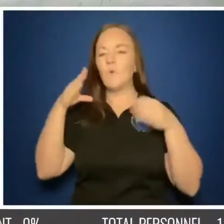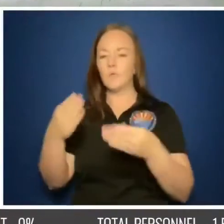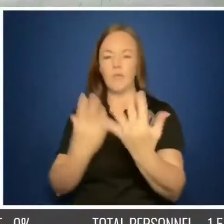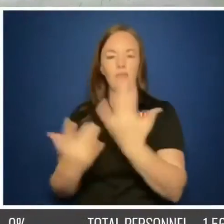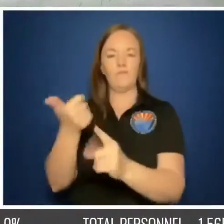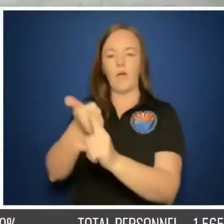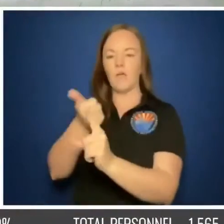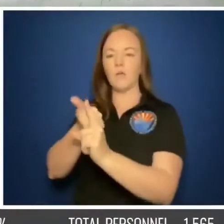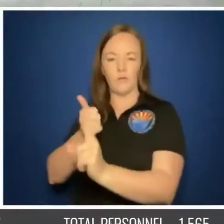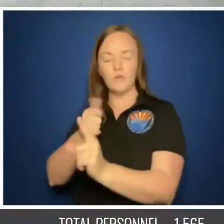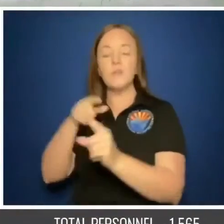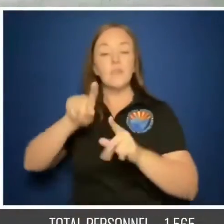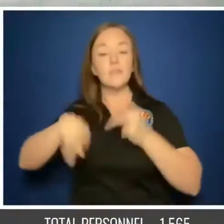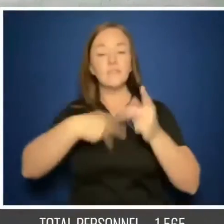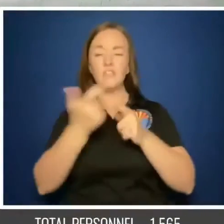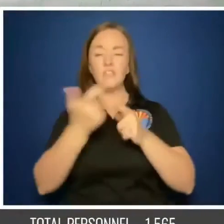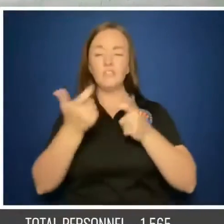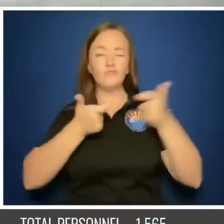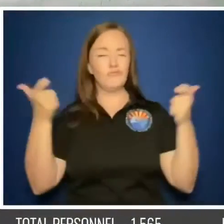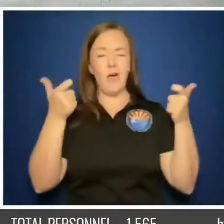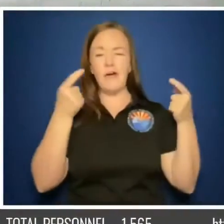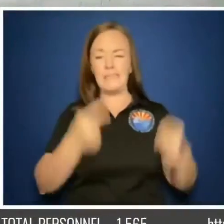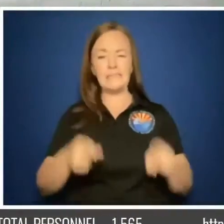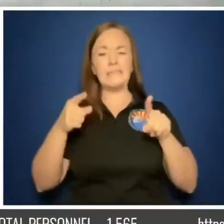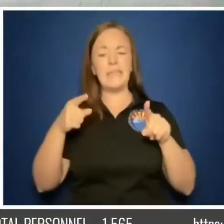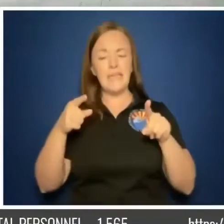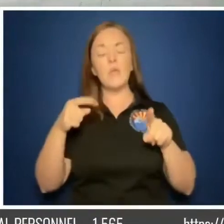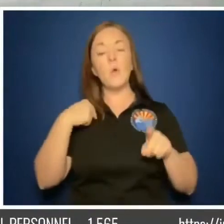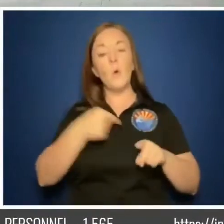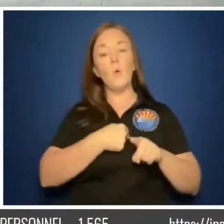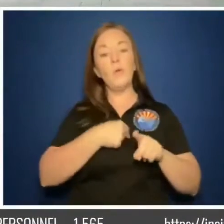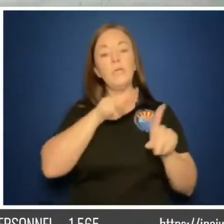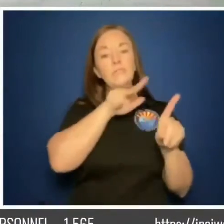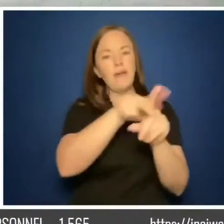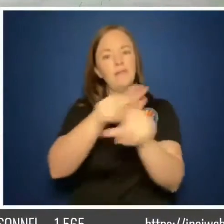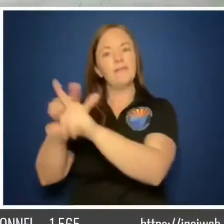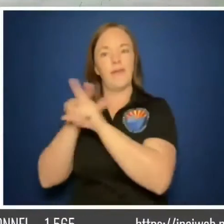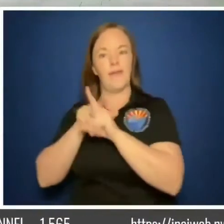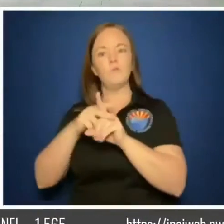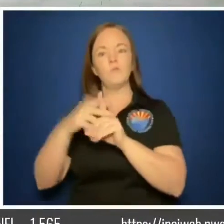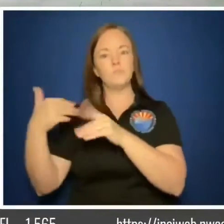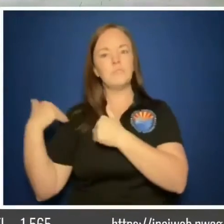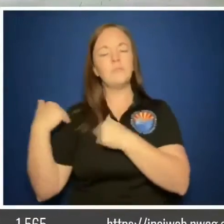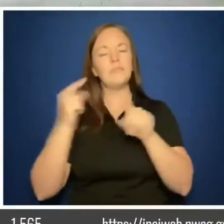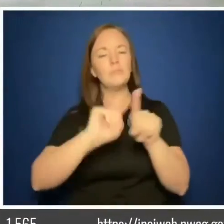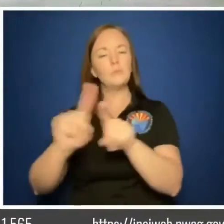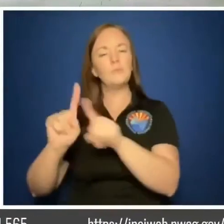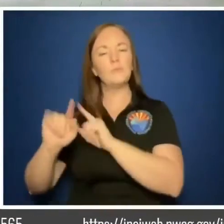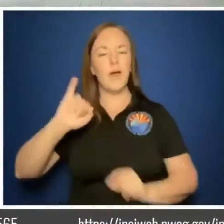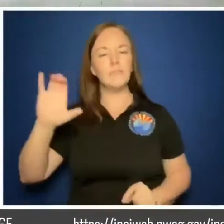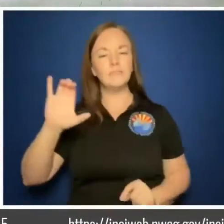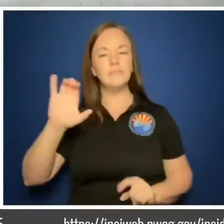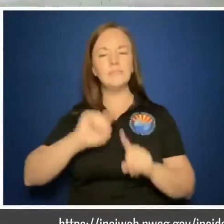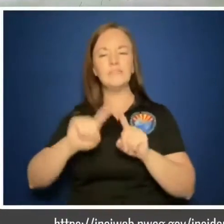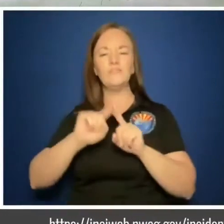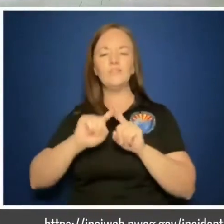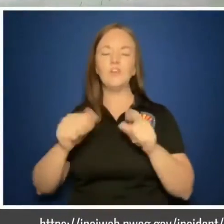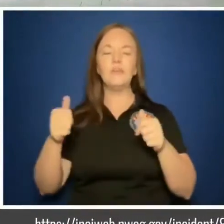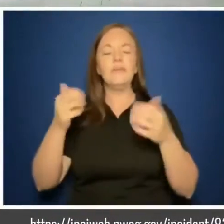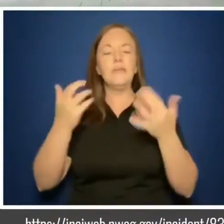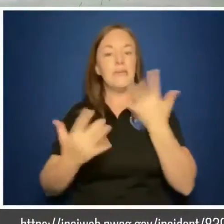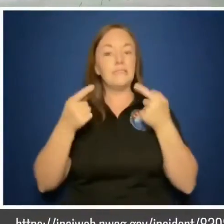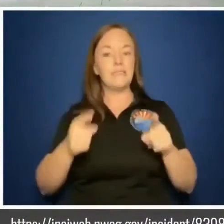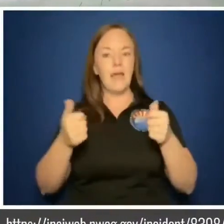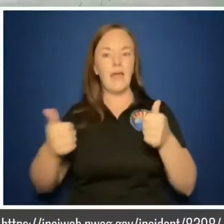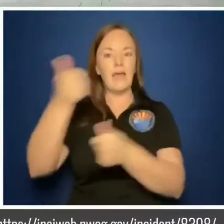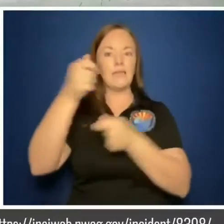like this, we delegate those responsibilities to the incident commanders so that they can make sure to focus on the health and welfare